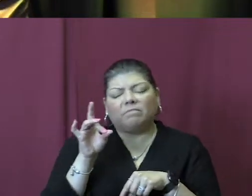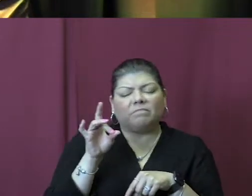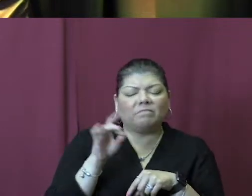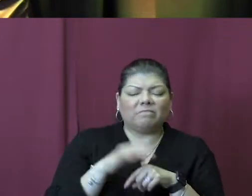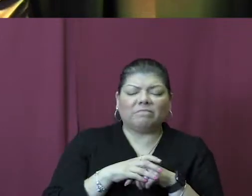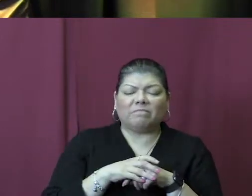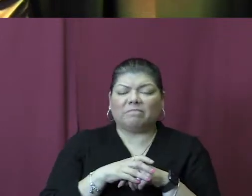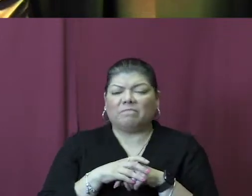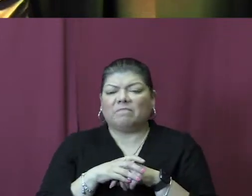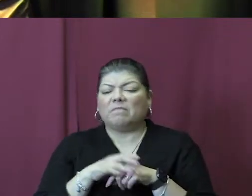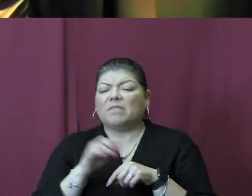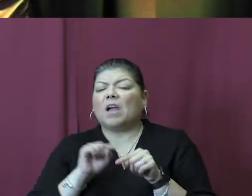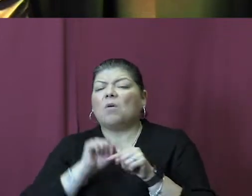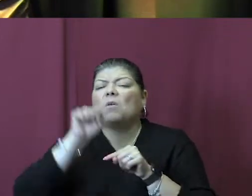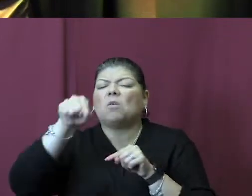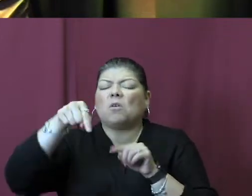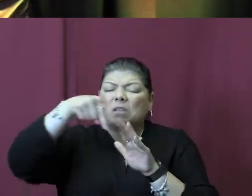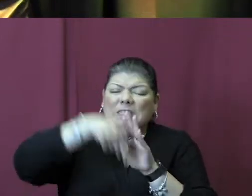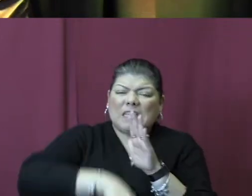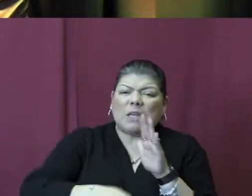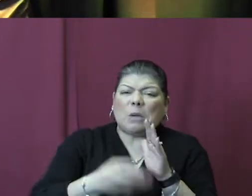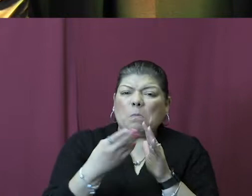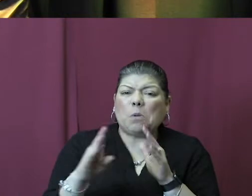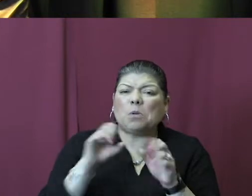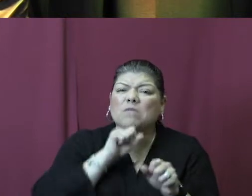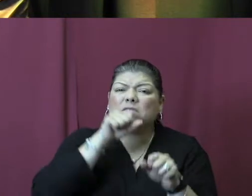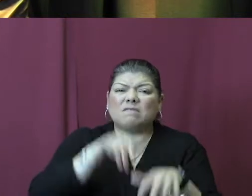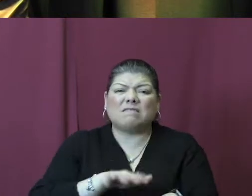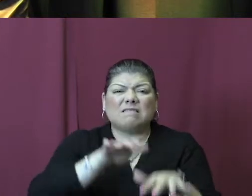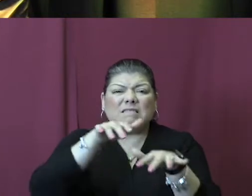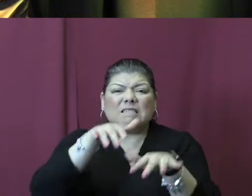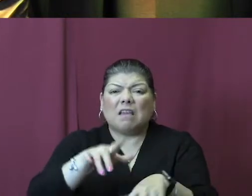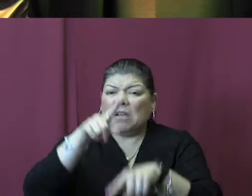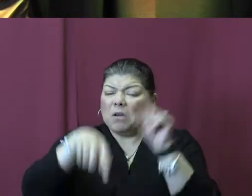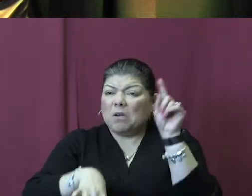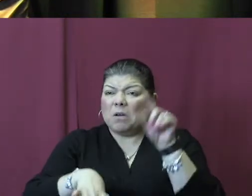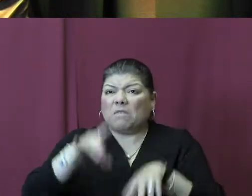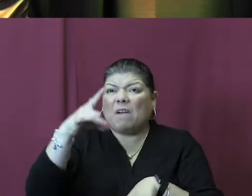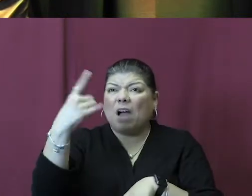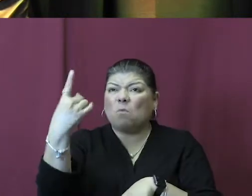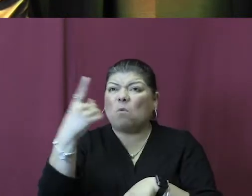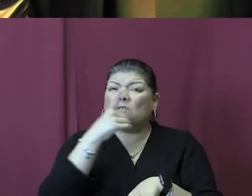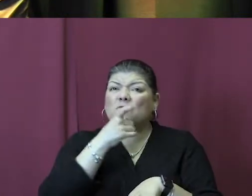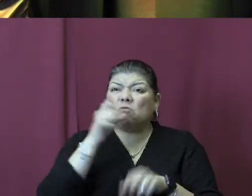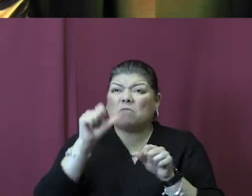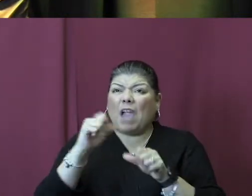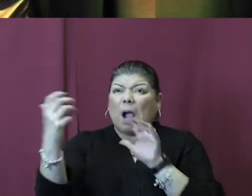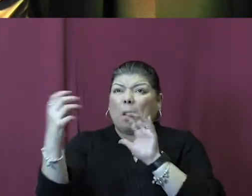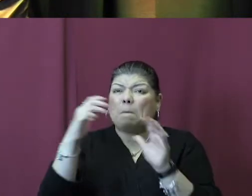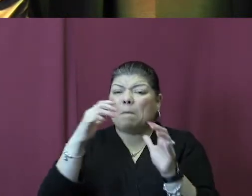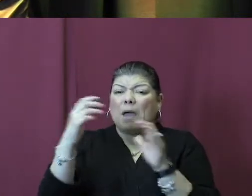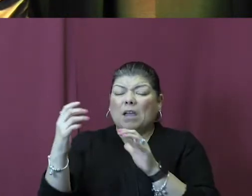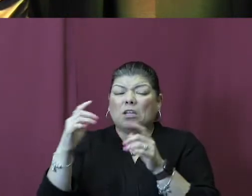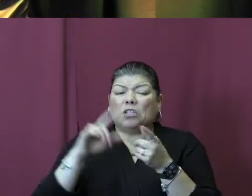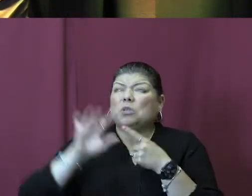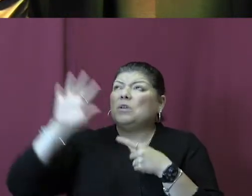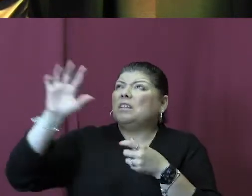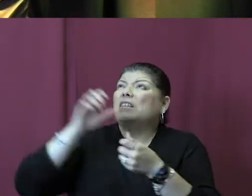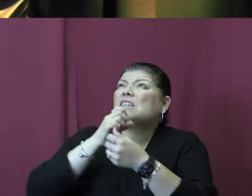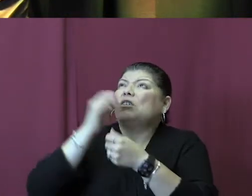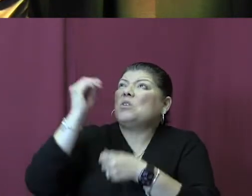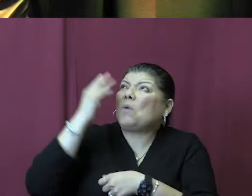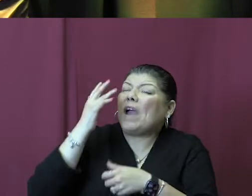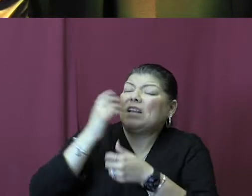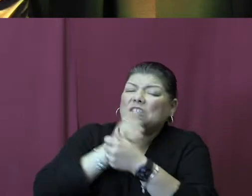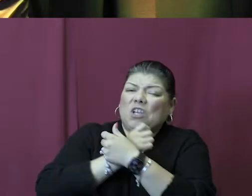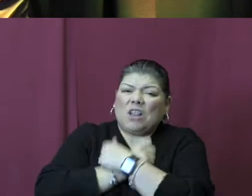I went across the deep blue sea. Couldn't find one to compare to your grace,